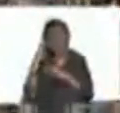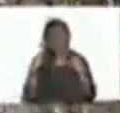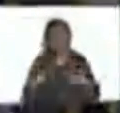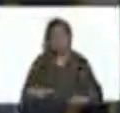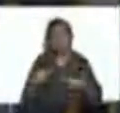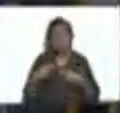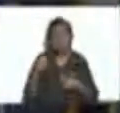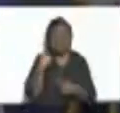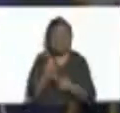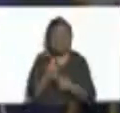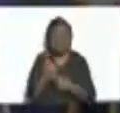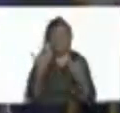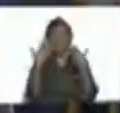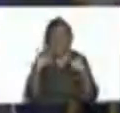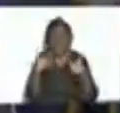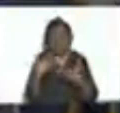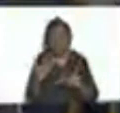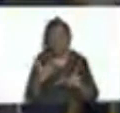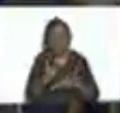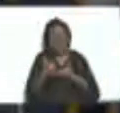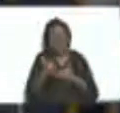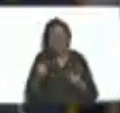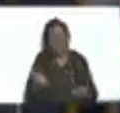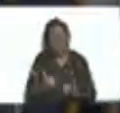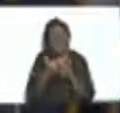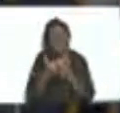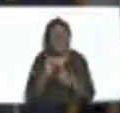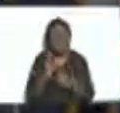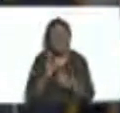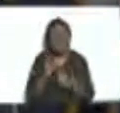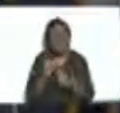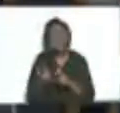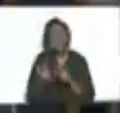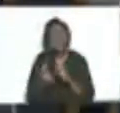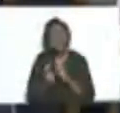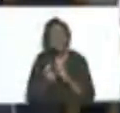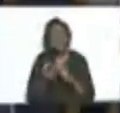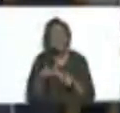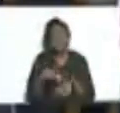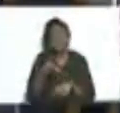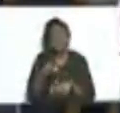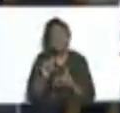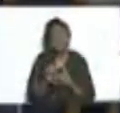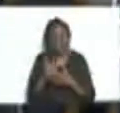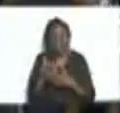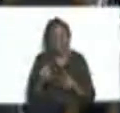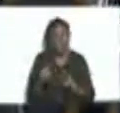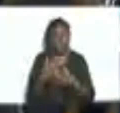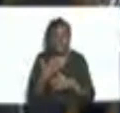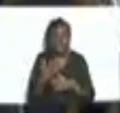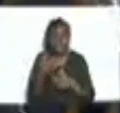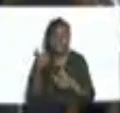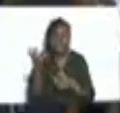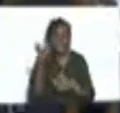challenged. We have totally aligned the structure of how the DRA operates and put processes in place. We found that there were a lot of things